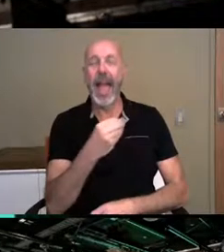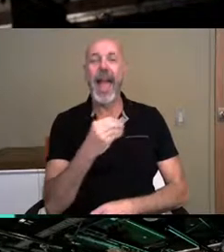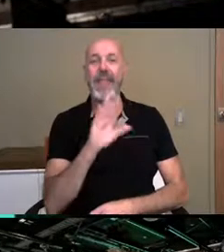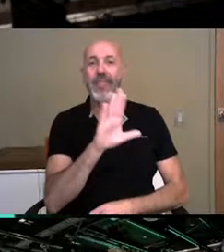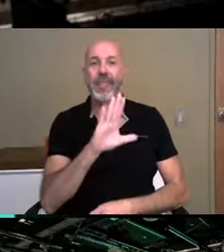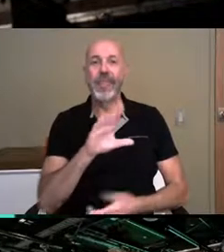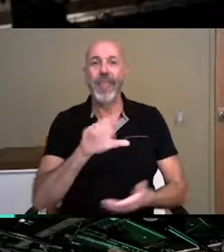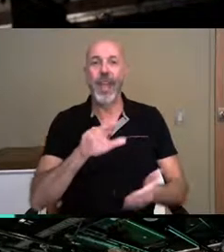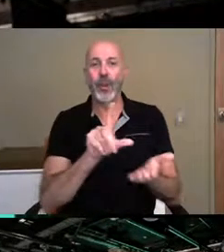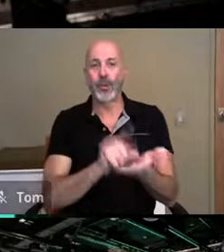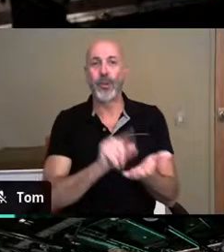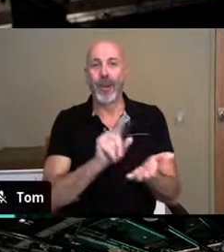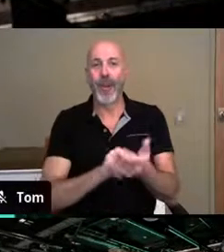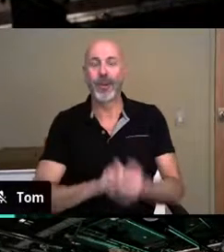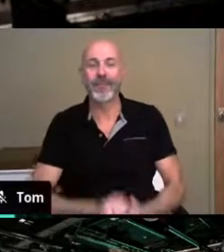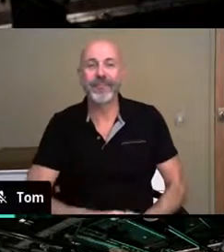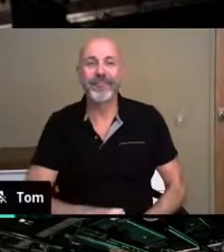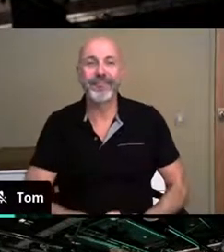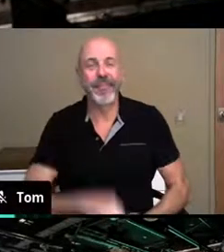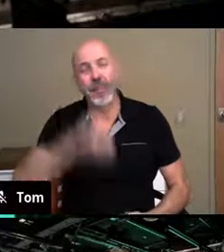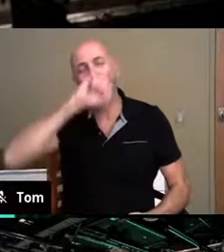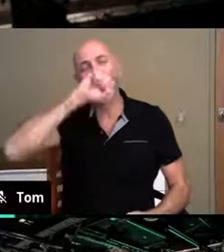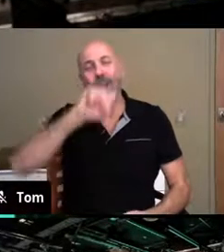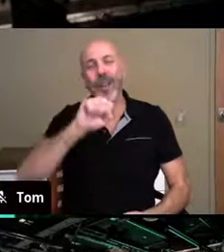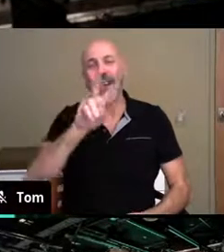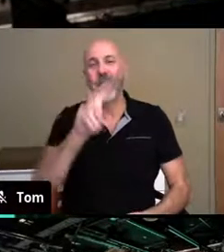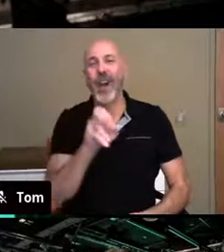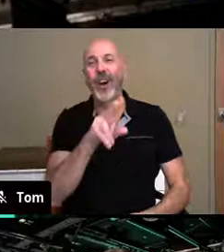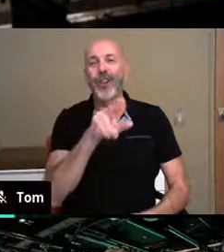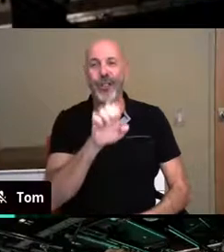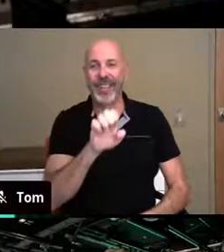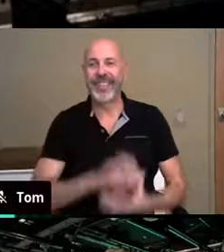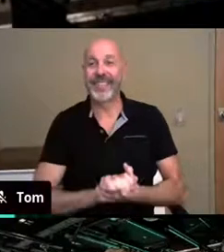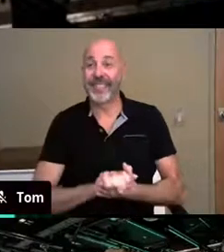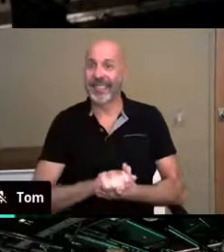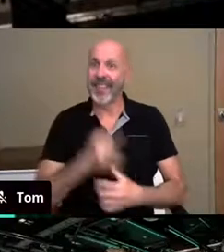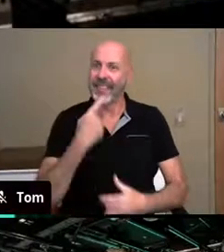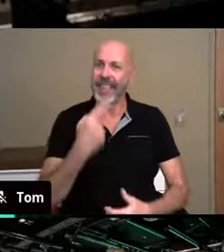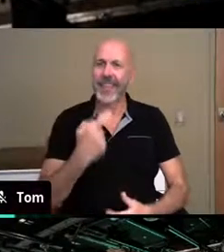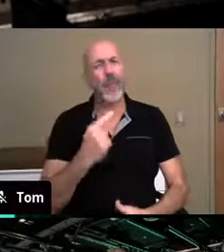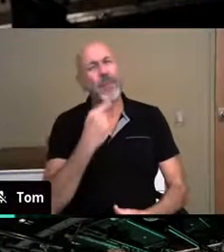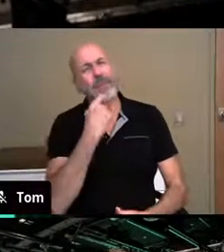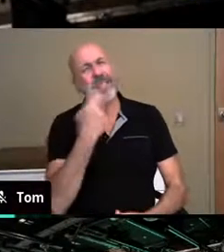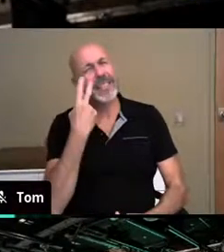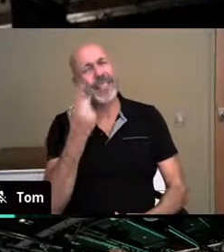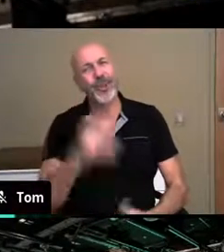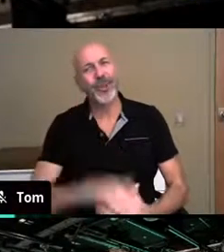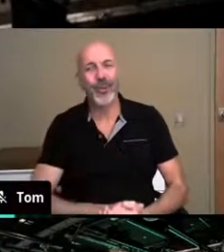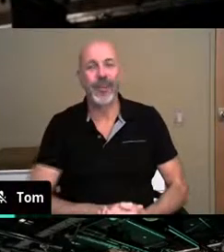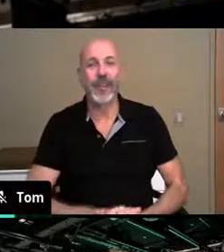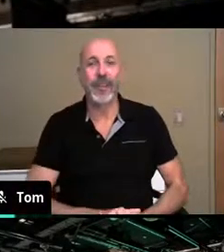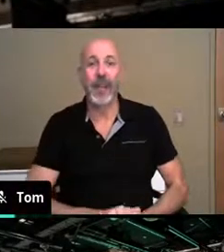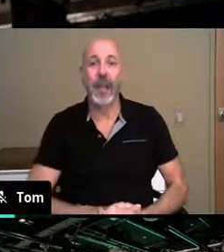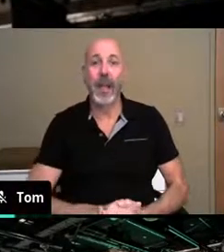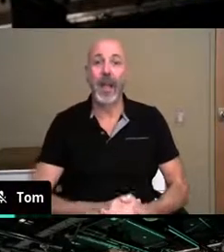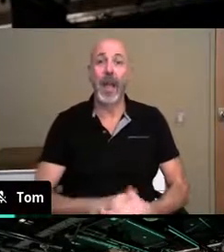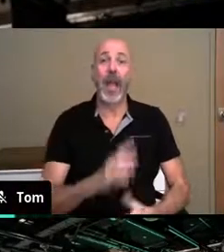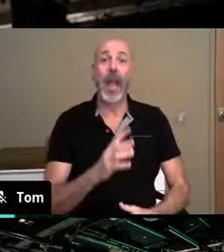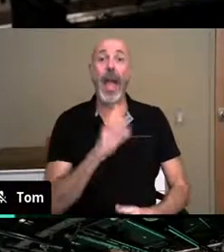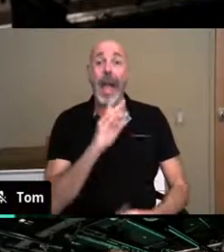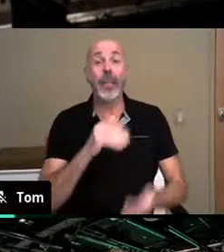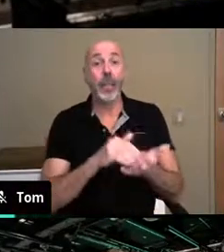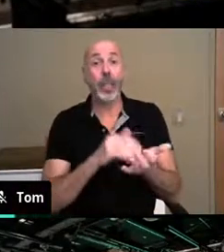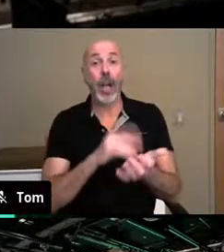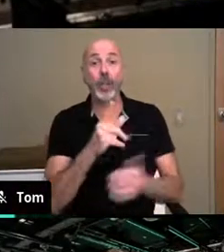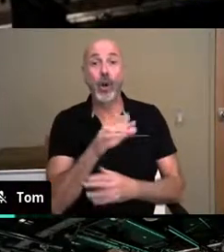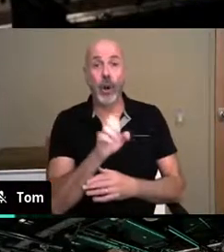So we love right. Valerie and want to give a shout out to you, Valerie. Miss seeing you. Yep, and Dr. Laura as well. One